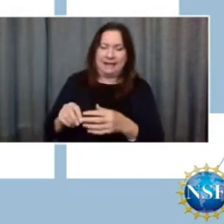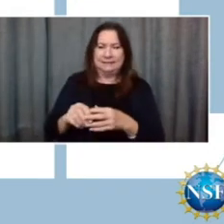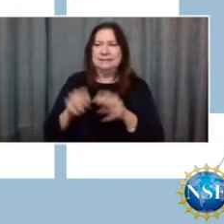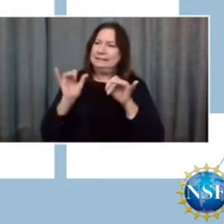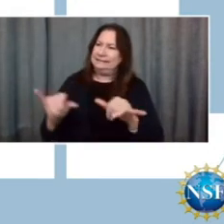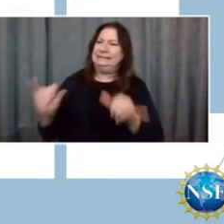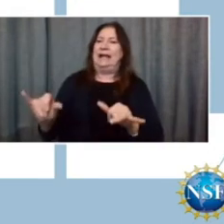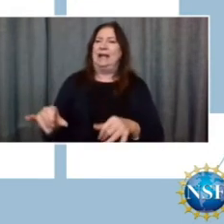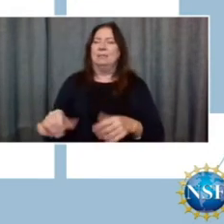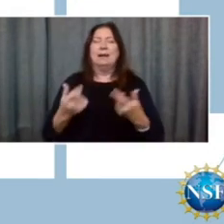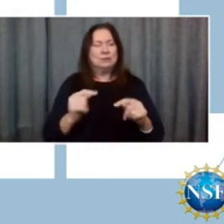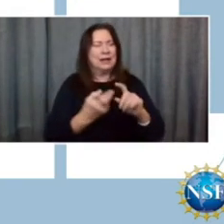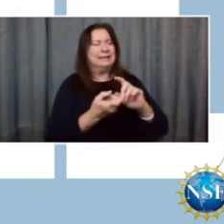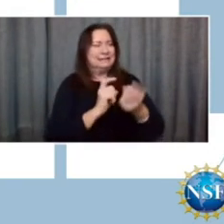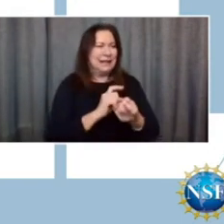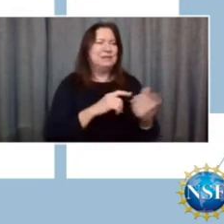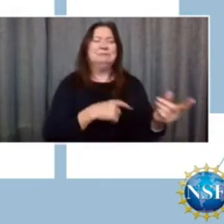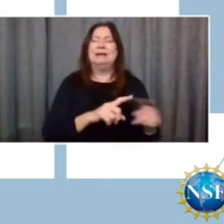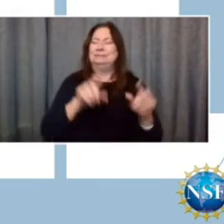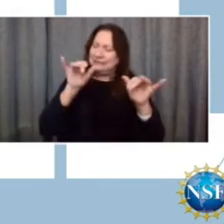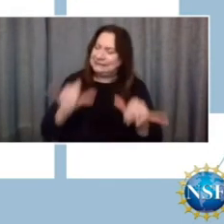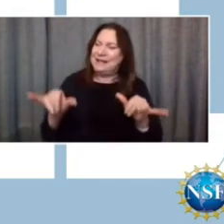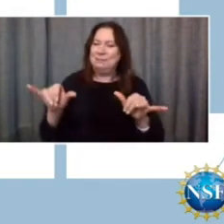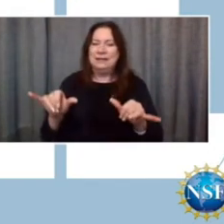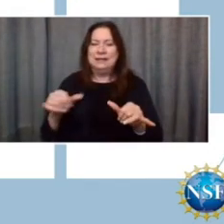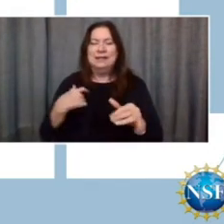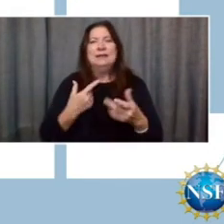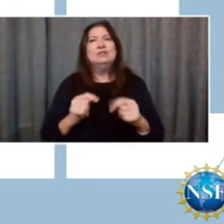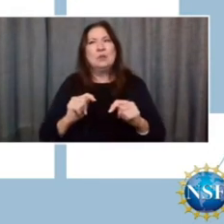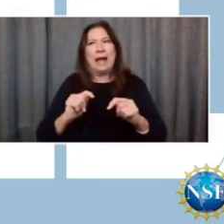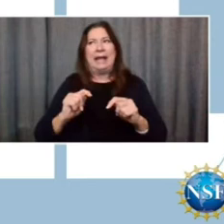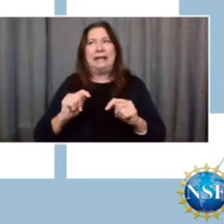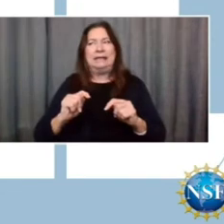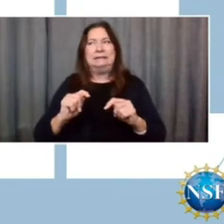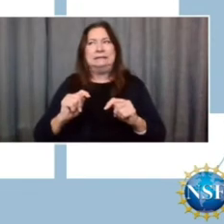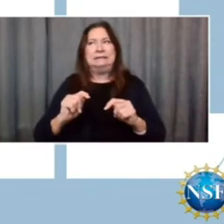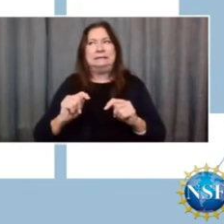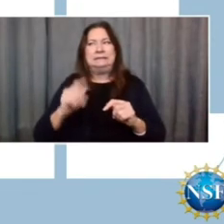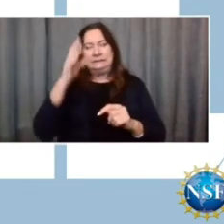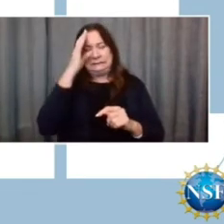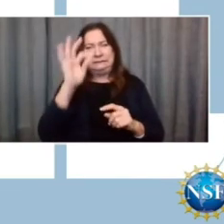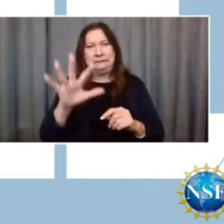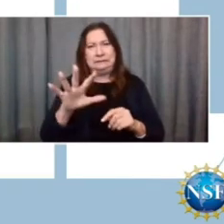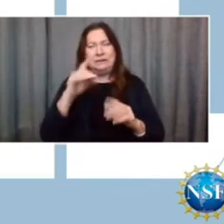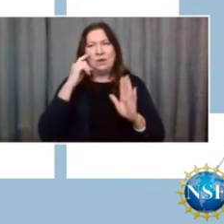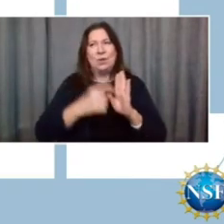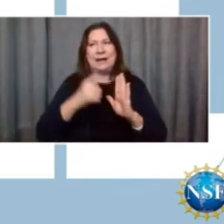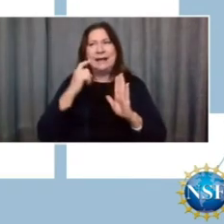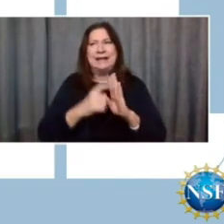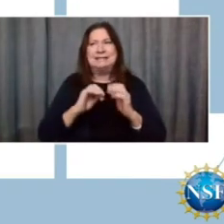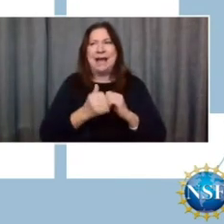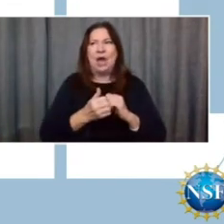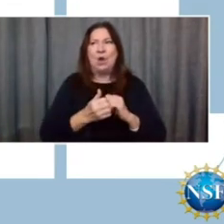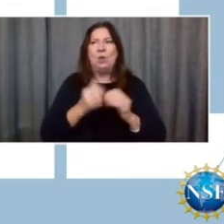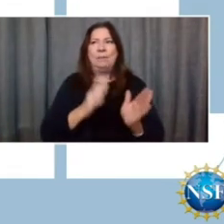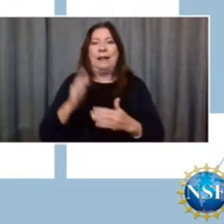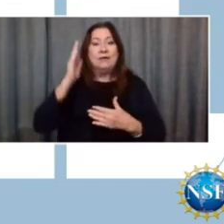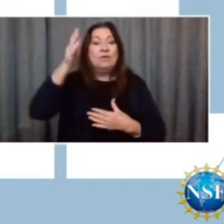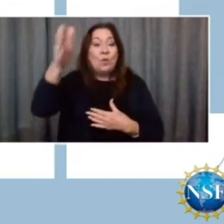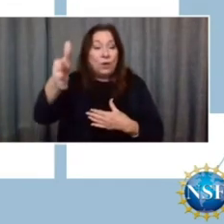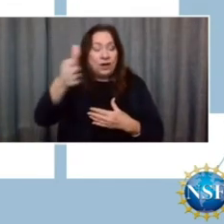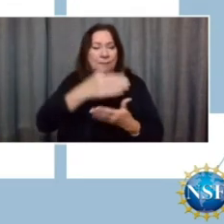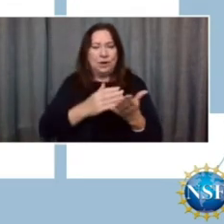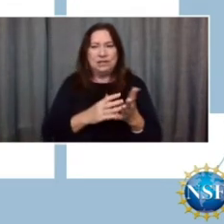trying to do what I think Shireen put on the table about trying, recognizing how we're playing forward parts